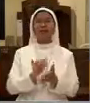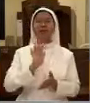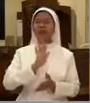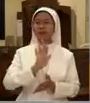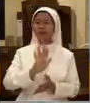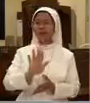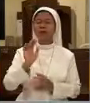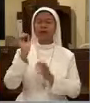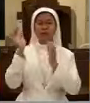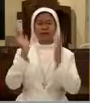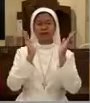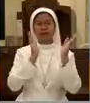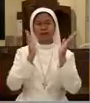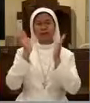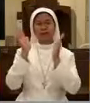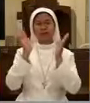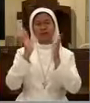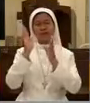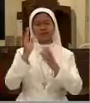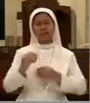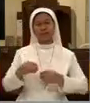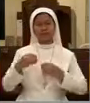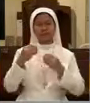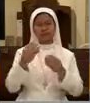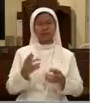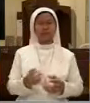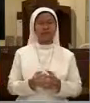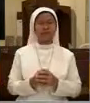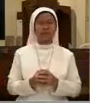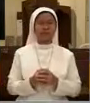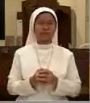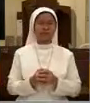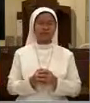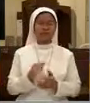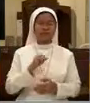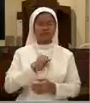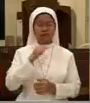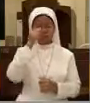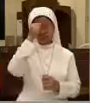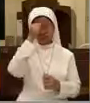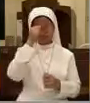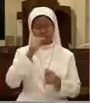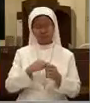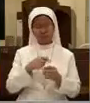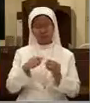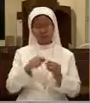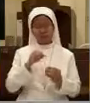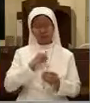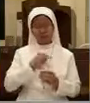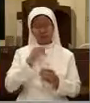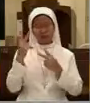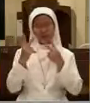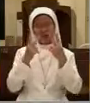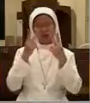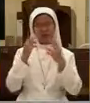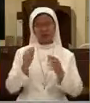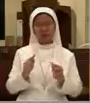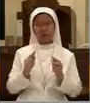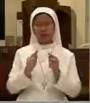service renders to you. I remember when I visited a refugee